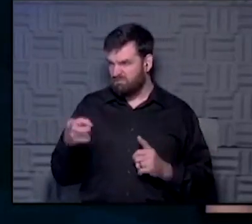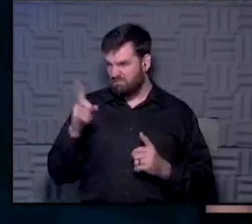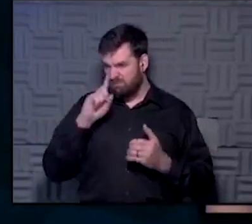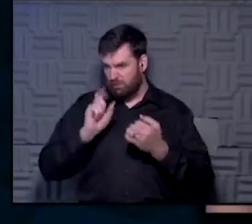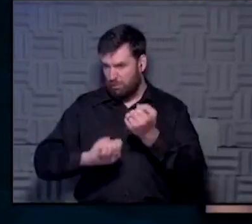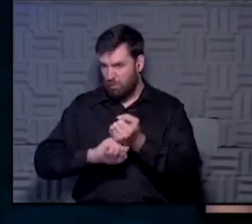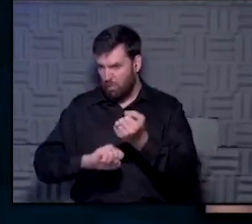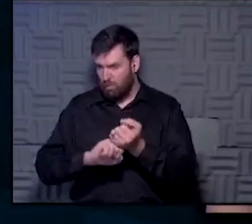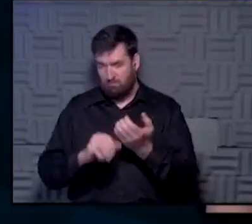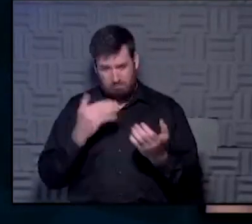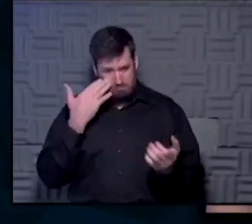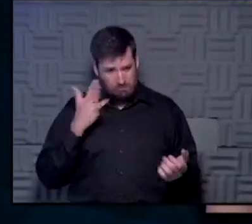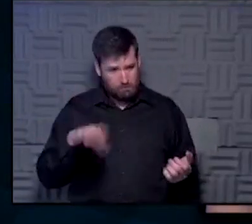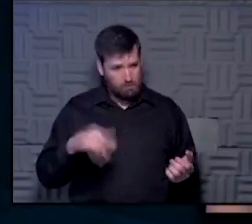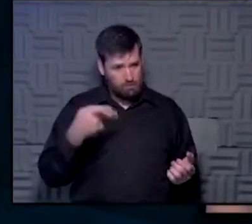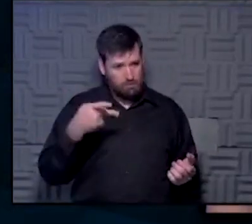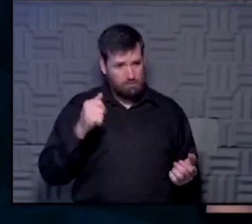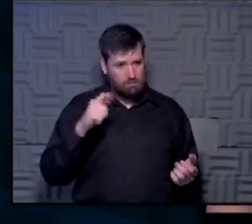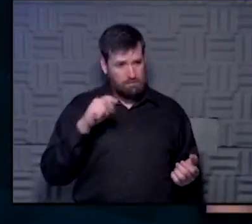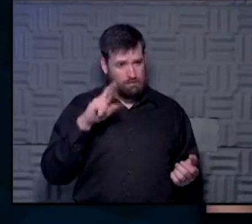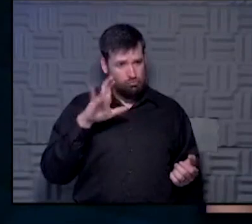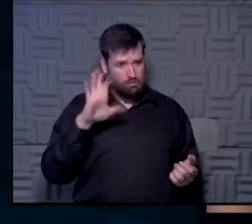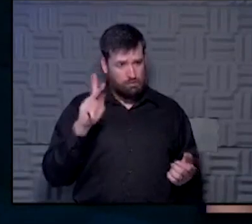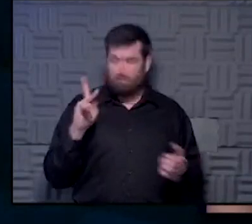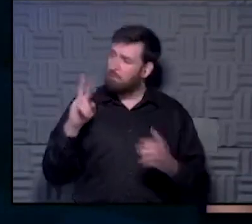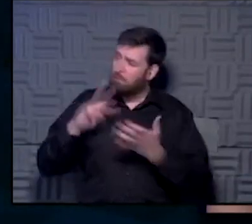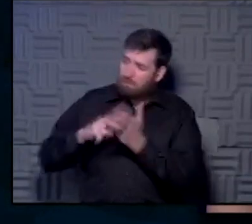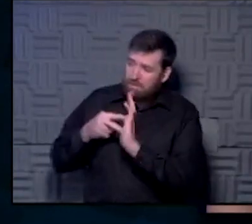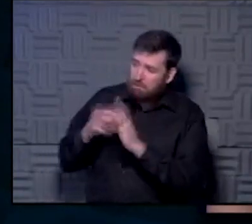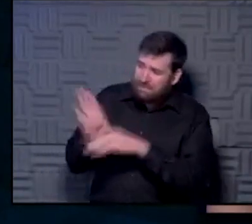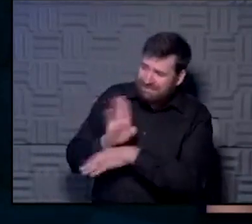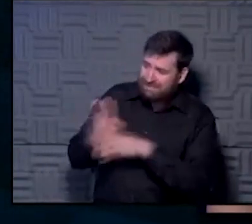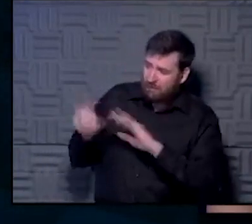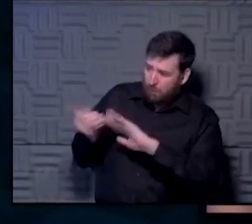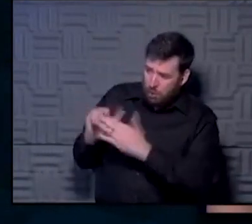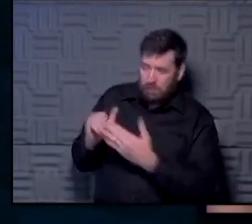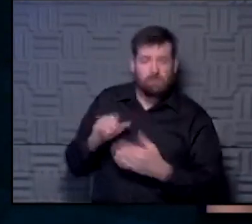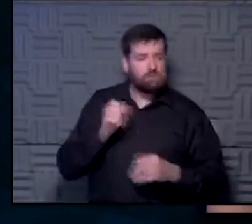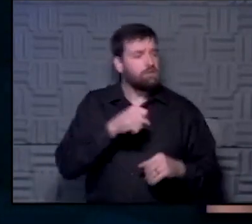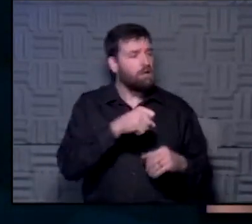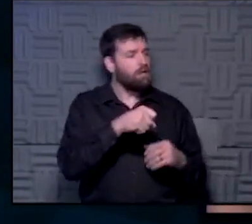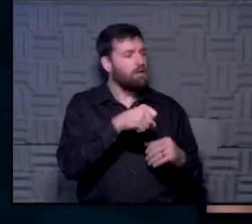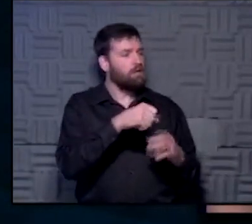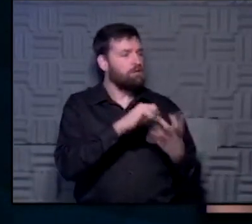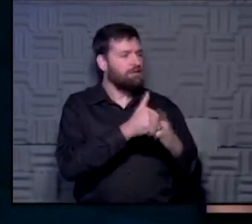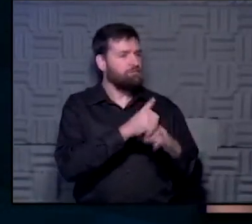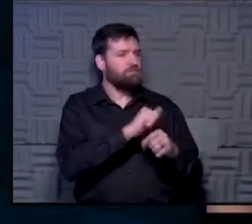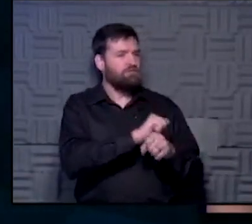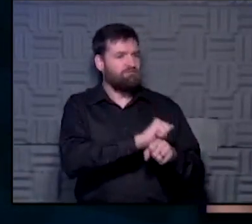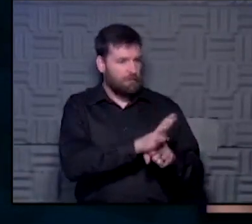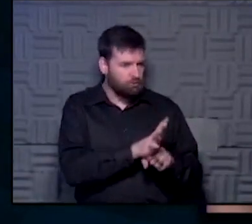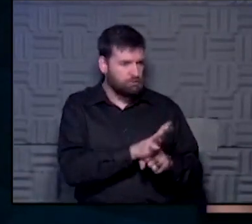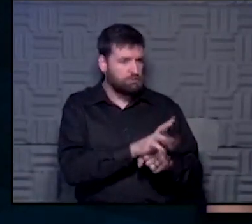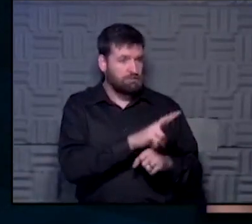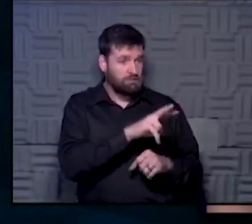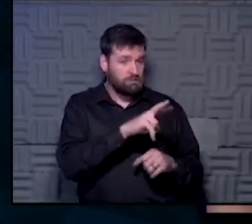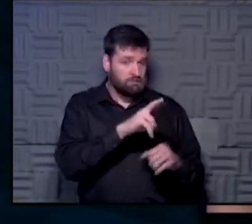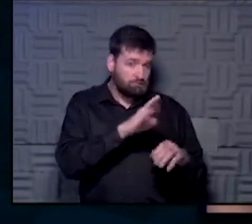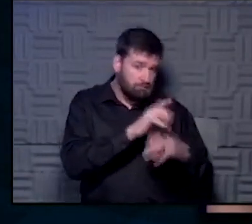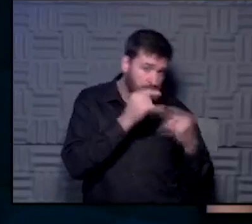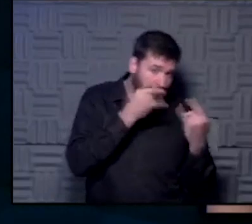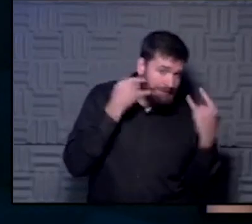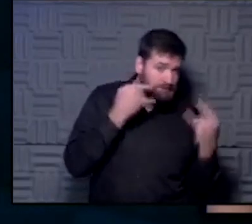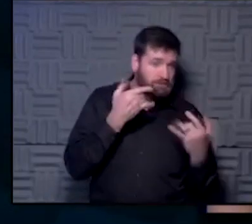support them. Do you know, Patrick? Meaning the business community? Yeah. How's the virus impacting the business community? Are people mask wearing and doing a